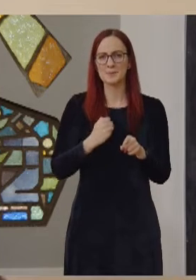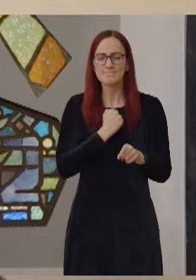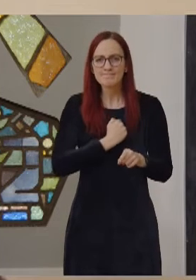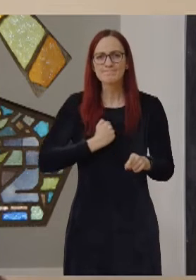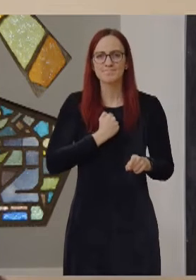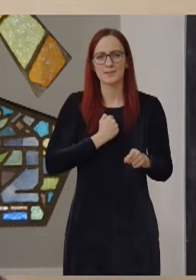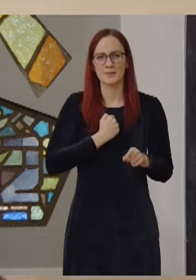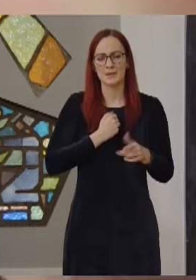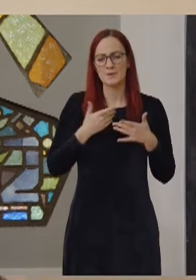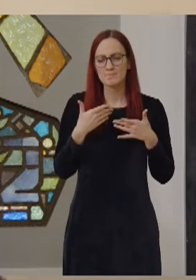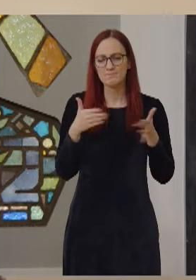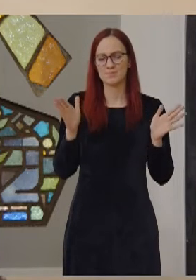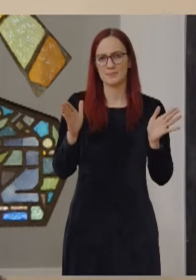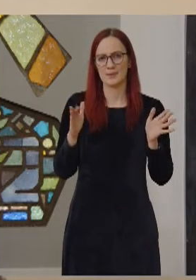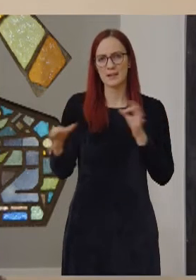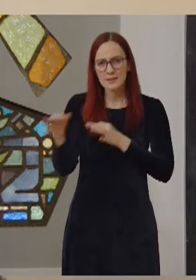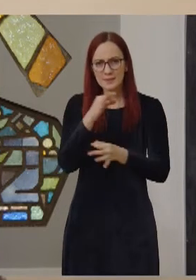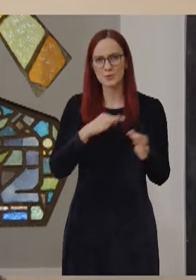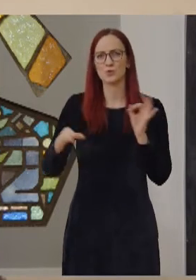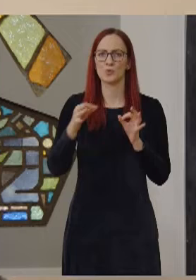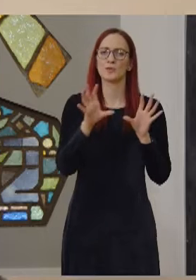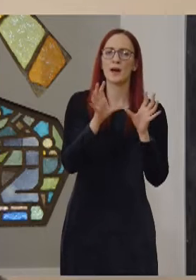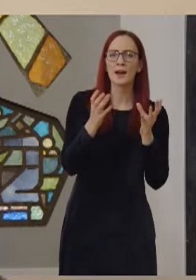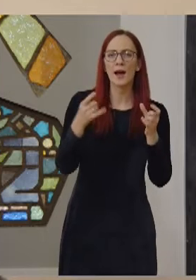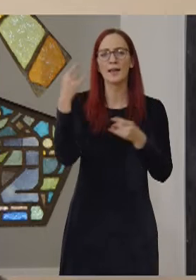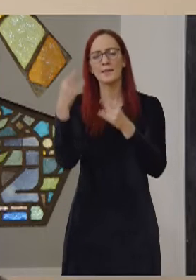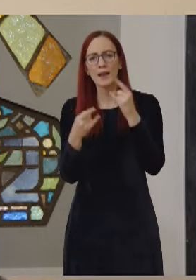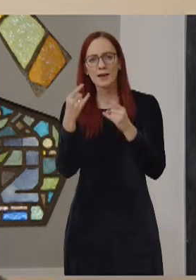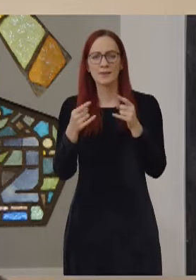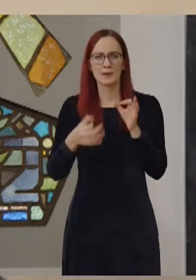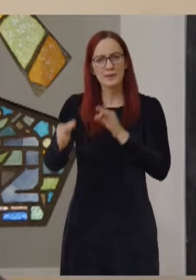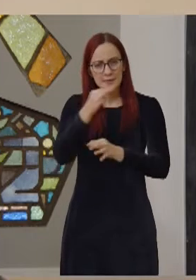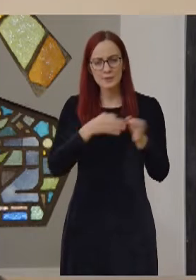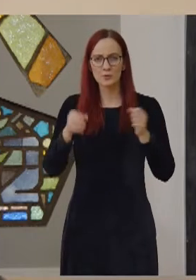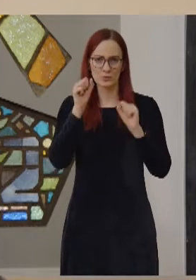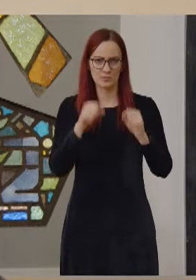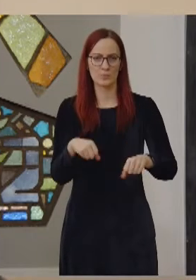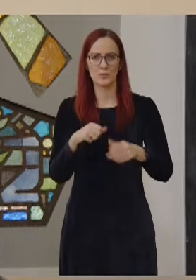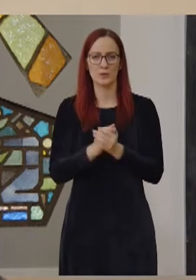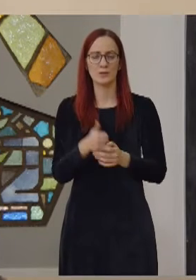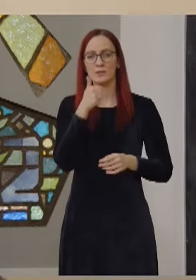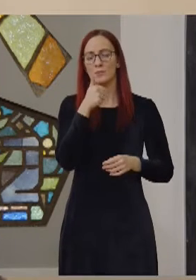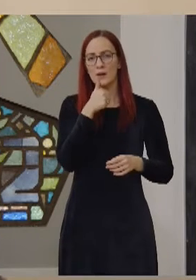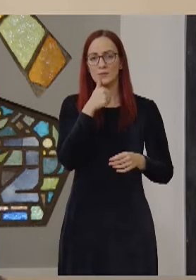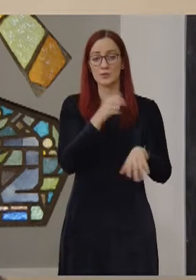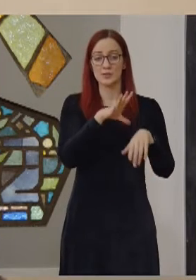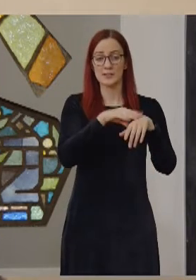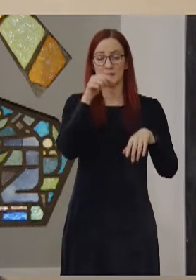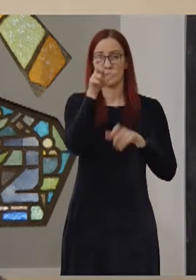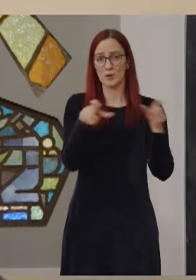the Lithuanian parliament. We had a very open debate that